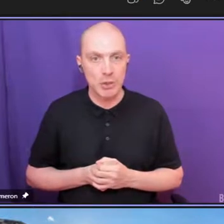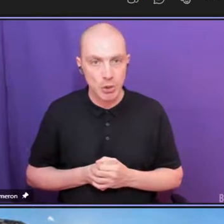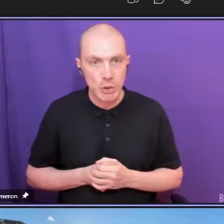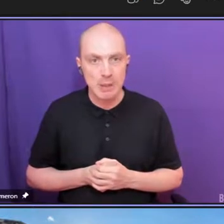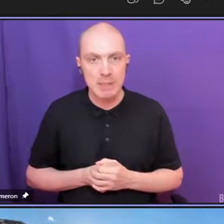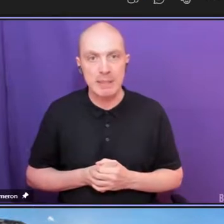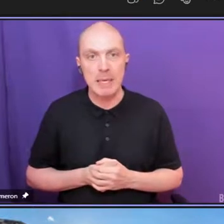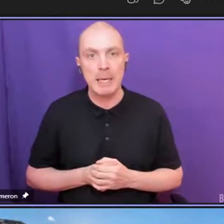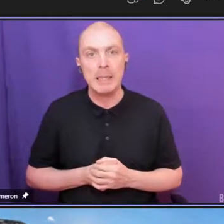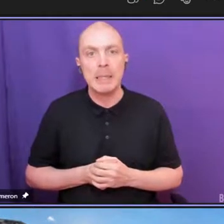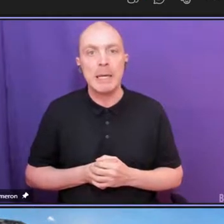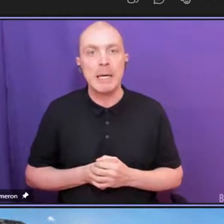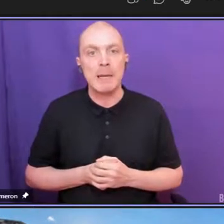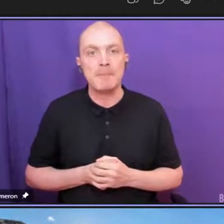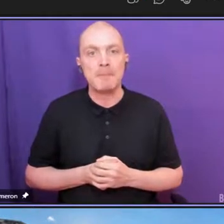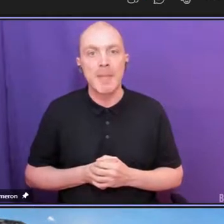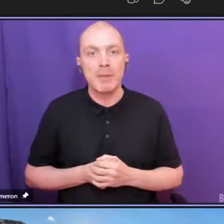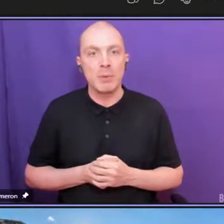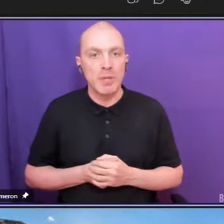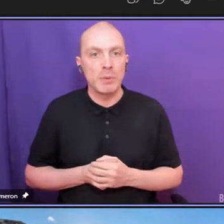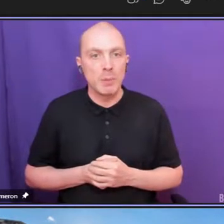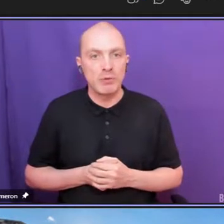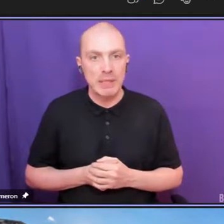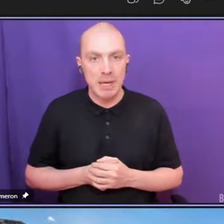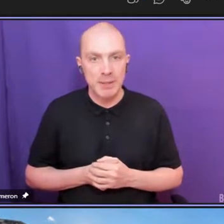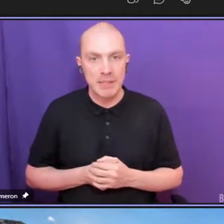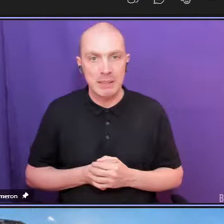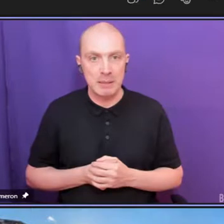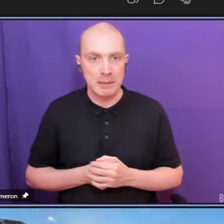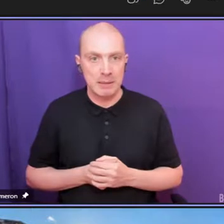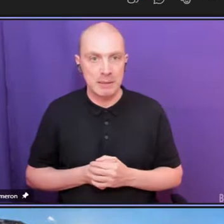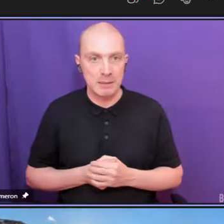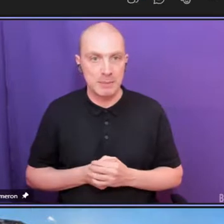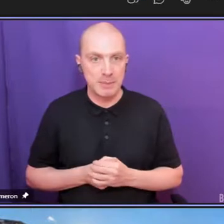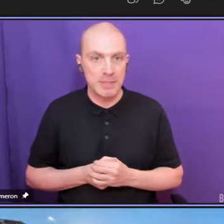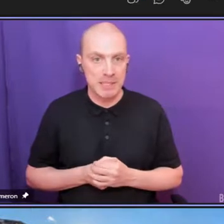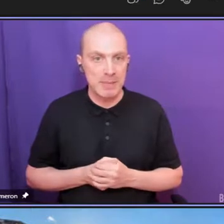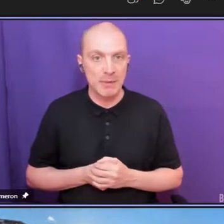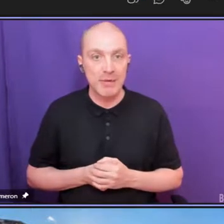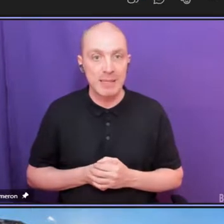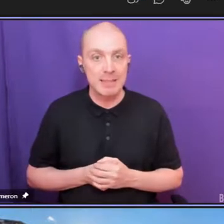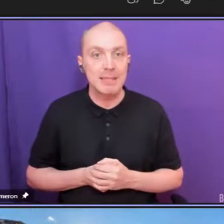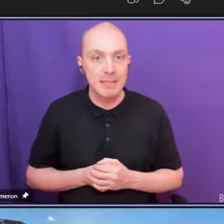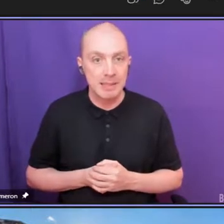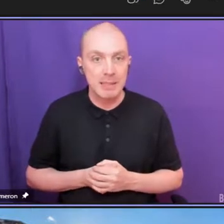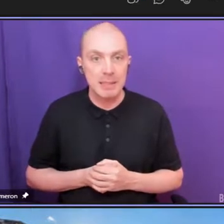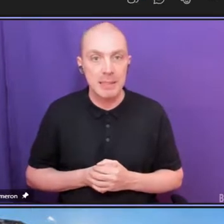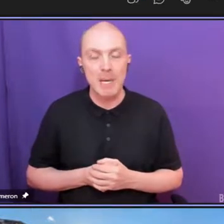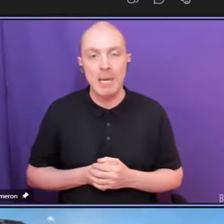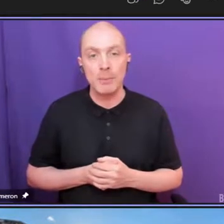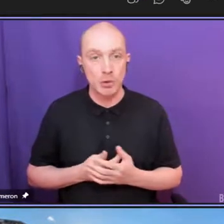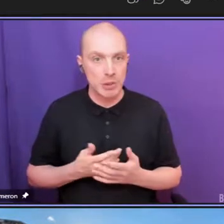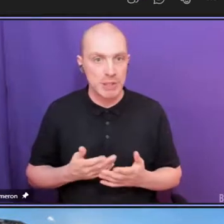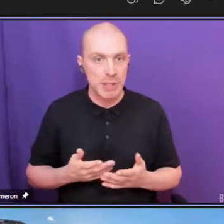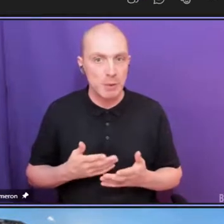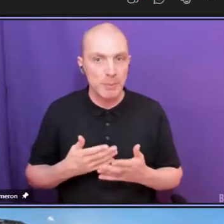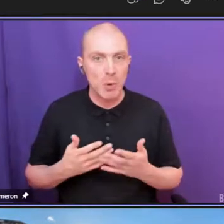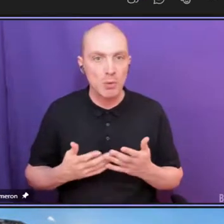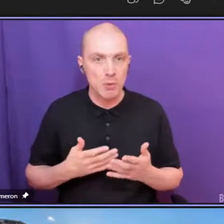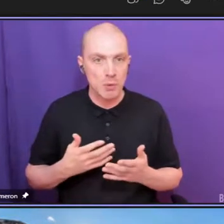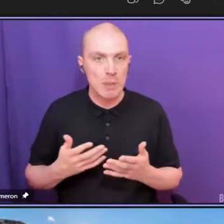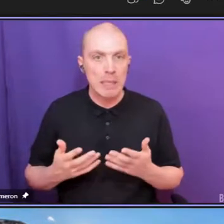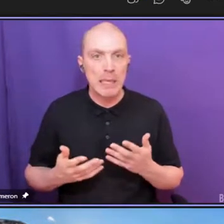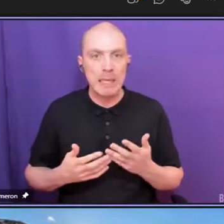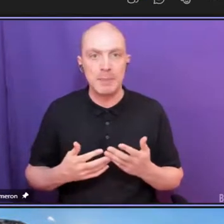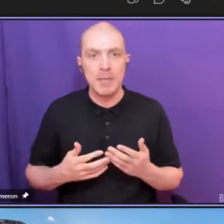council that assurance that that we really are taking the cyber threats seriously, not just now,